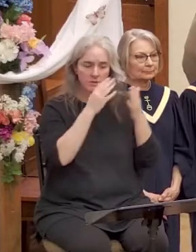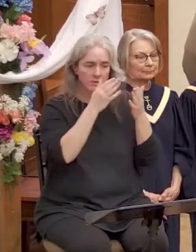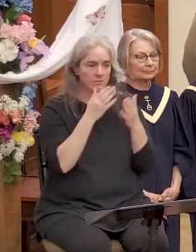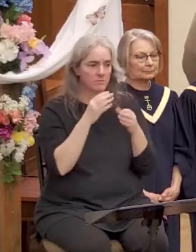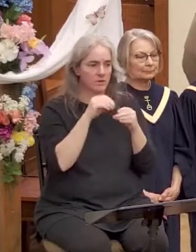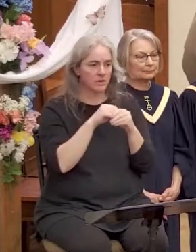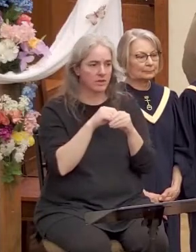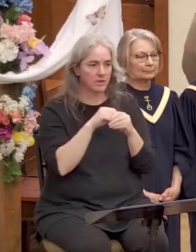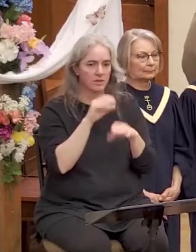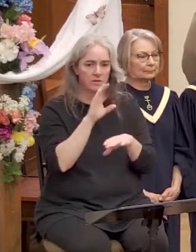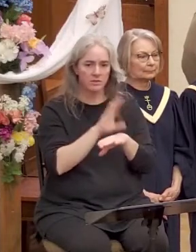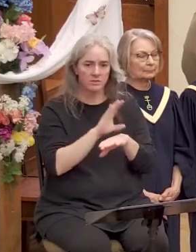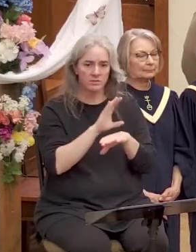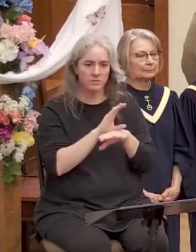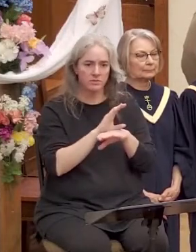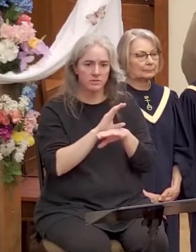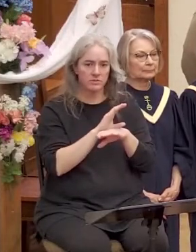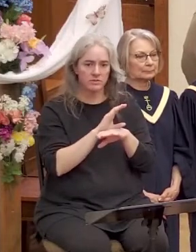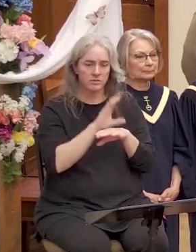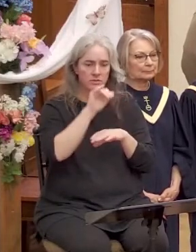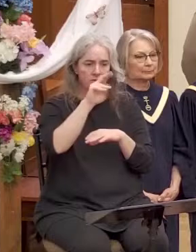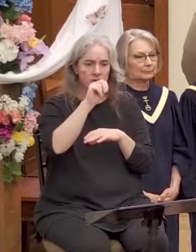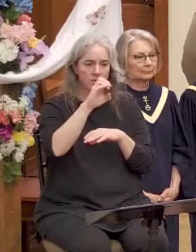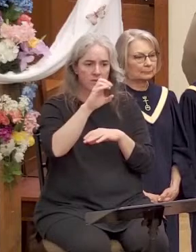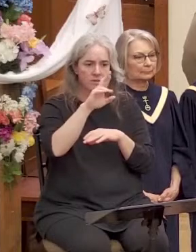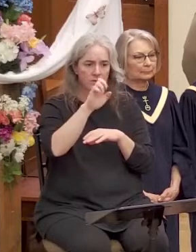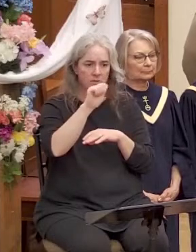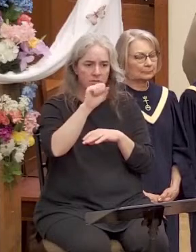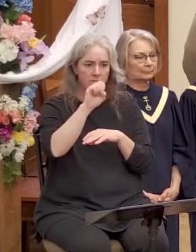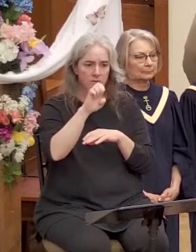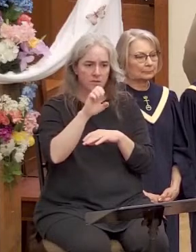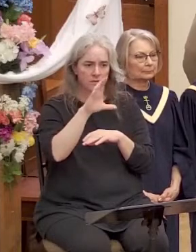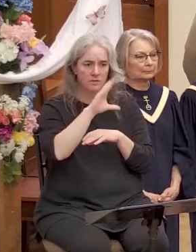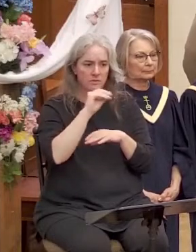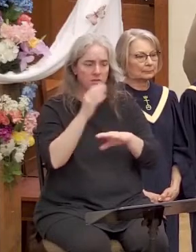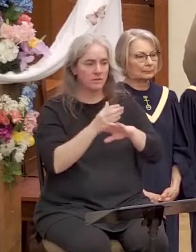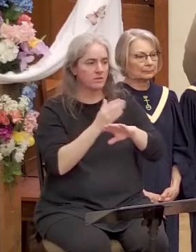the congregation, right? We want to increase and improve engagement with the